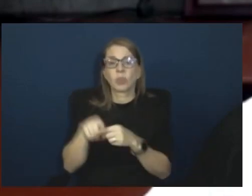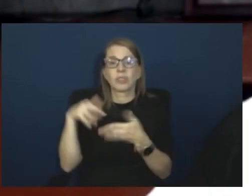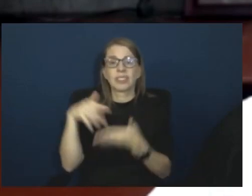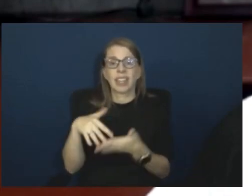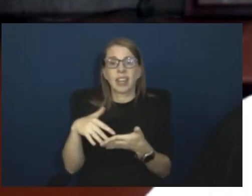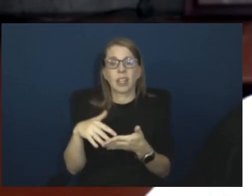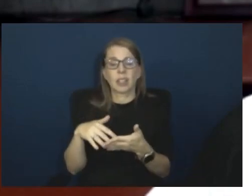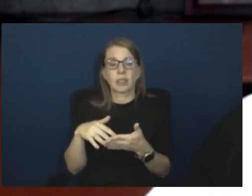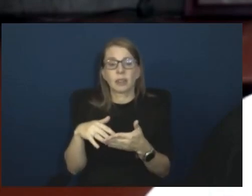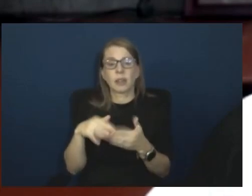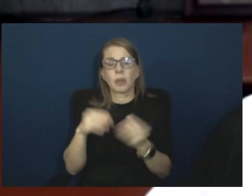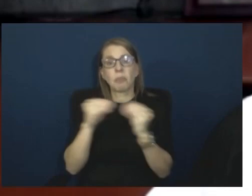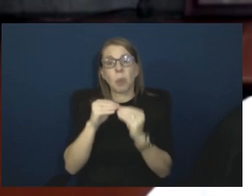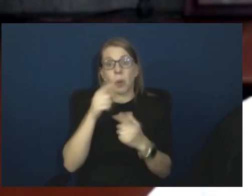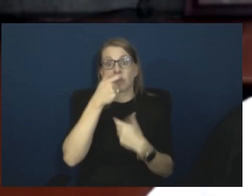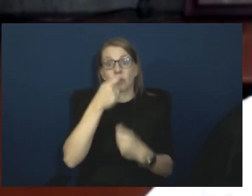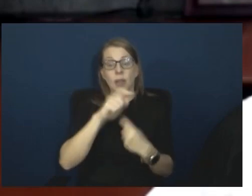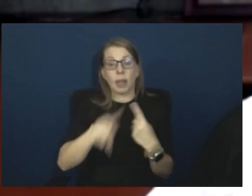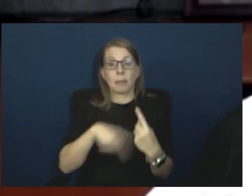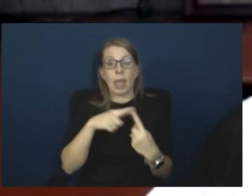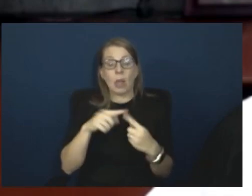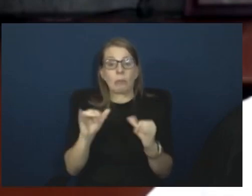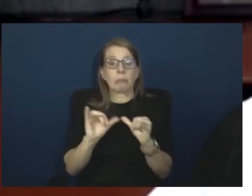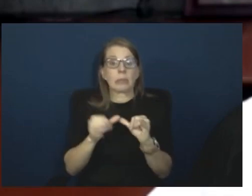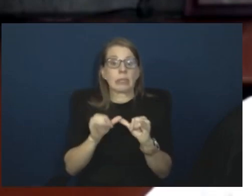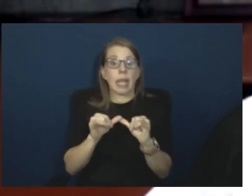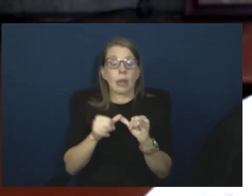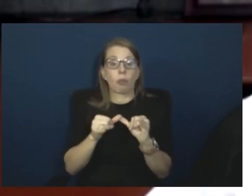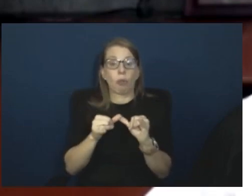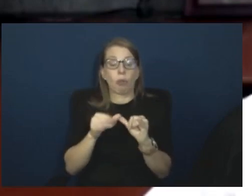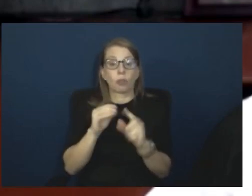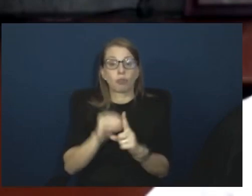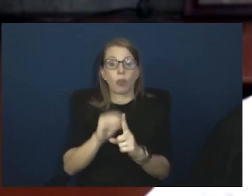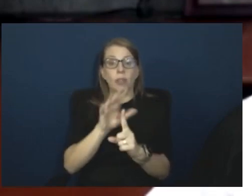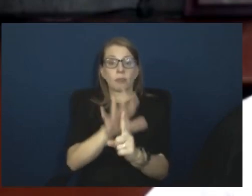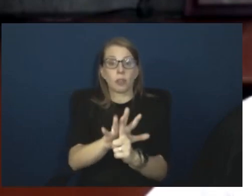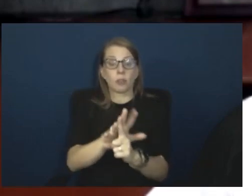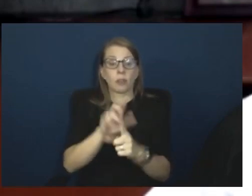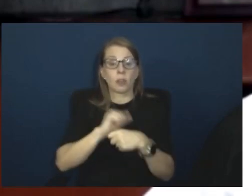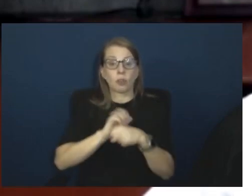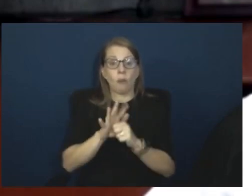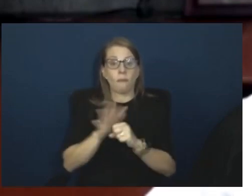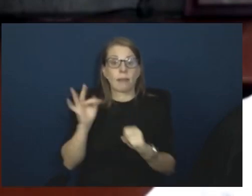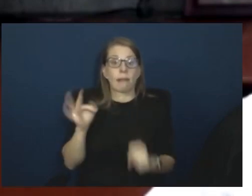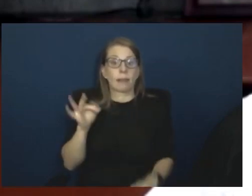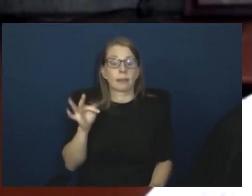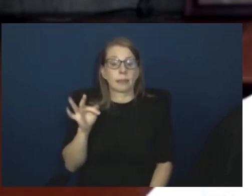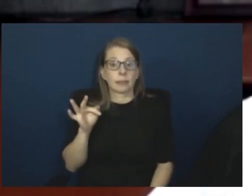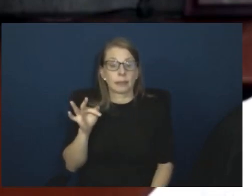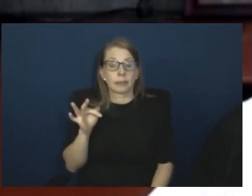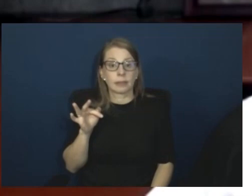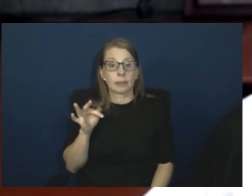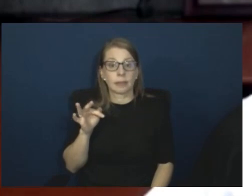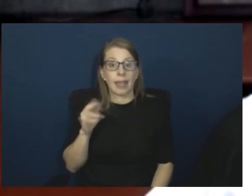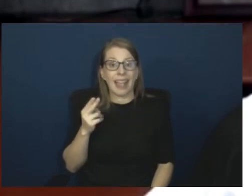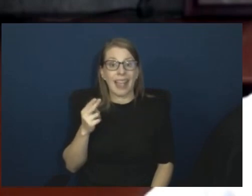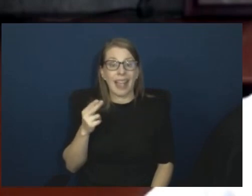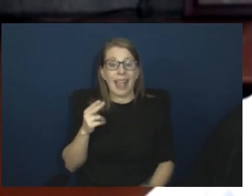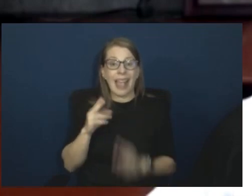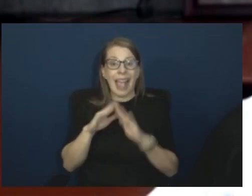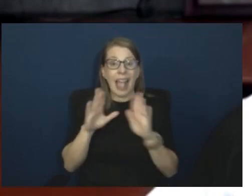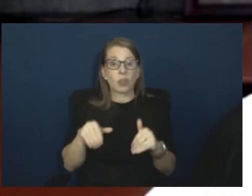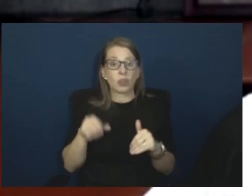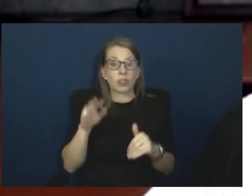more interesting, about mechanical transmission of COVID-19 by houseflies. And we